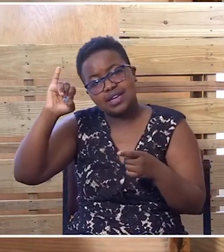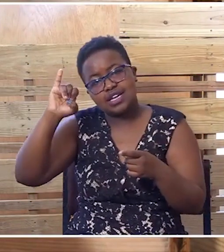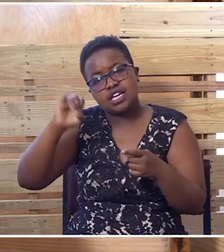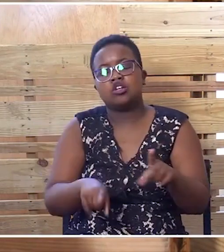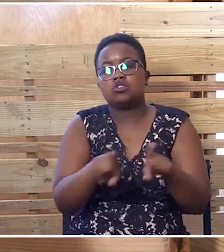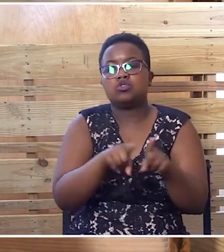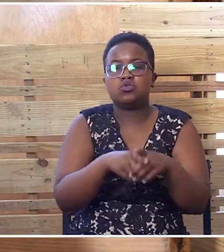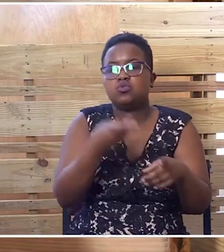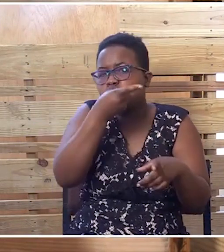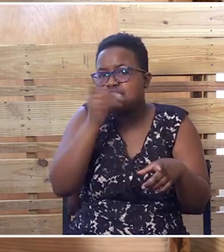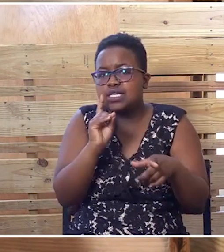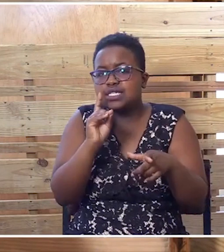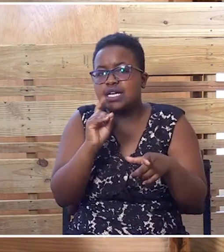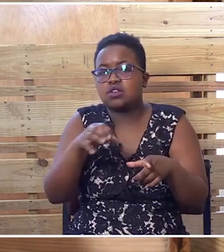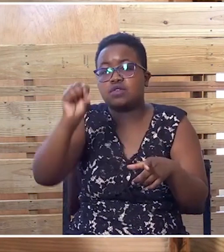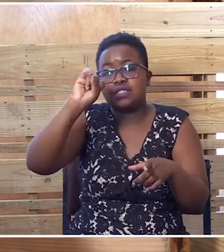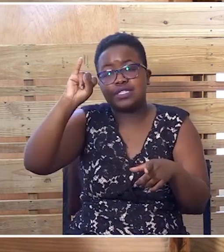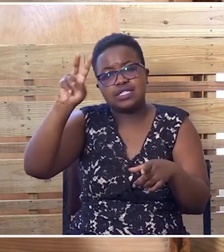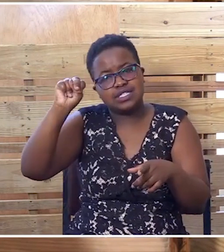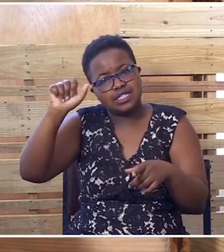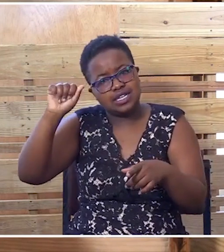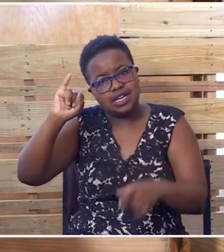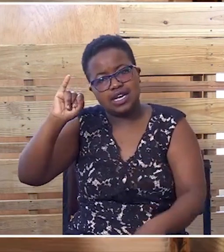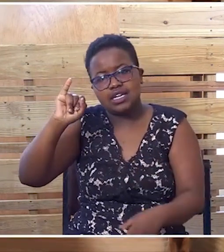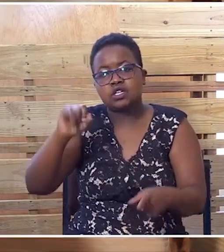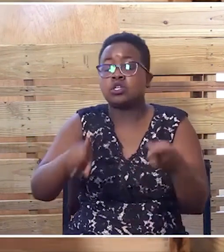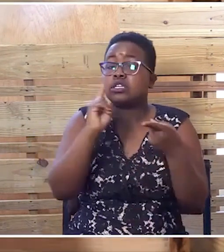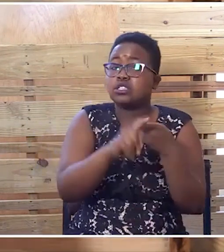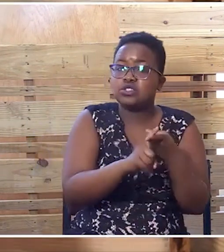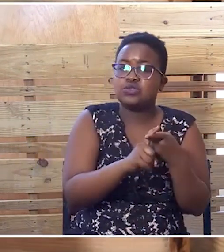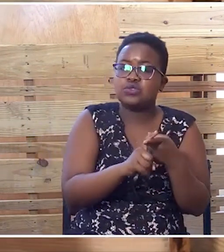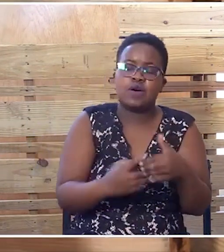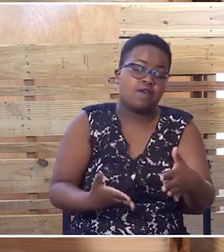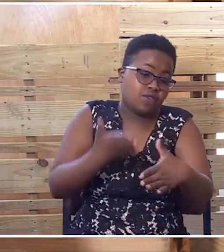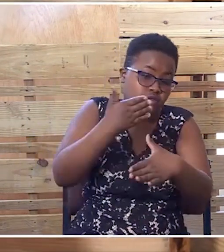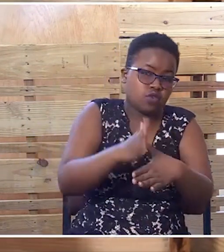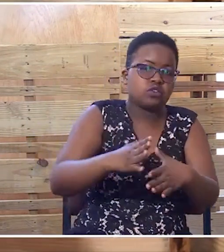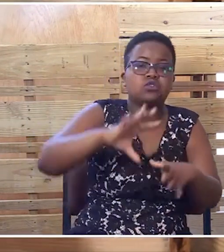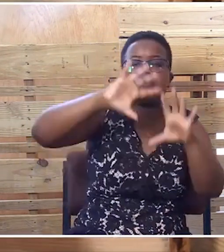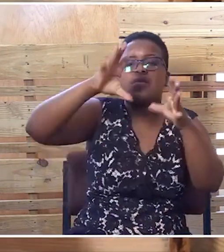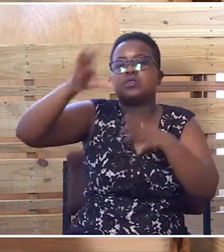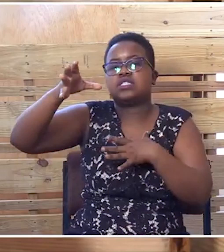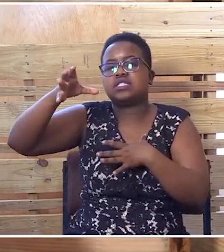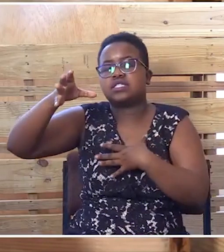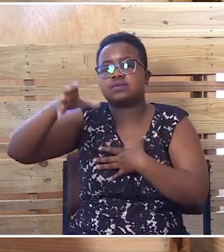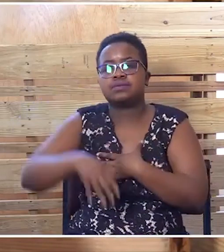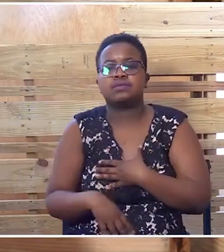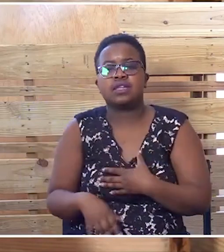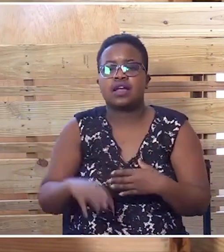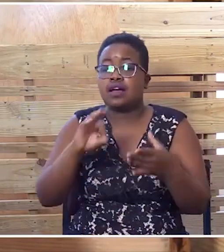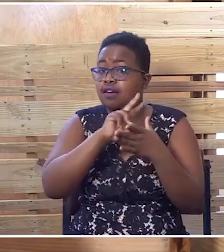of Sinai, and Israel was there in the desert in front of the mountain. Verse